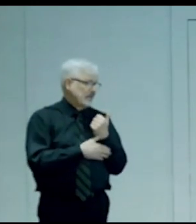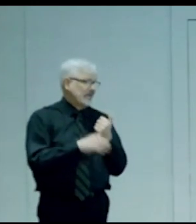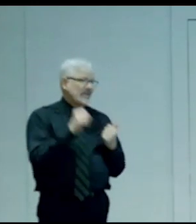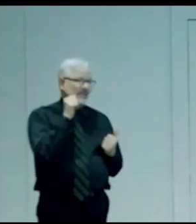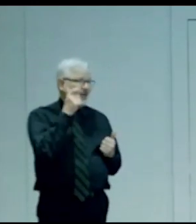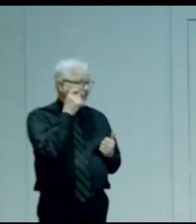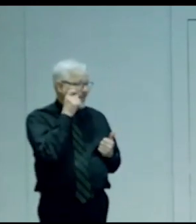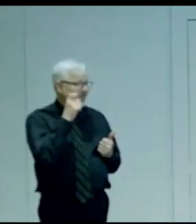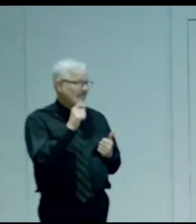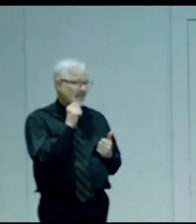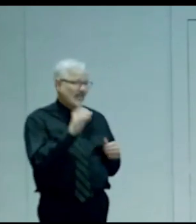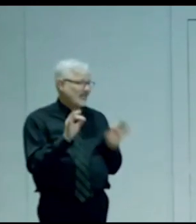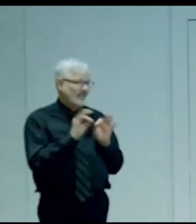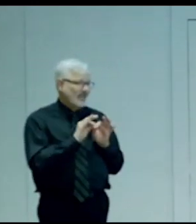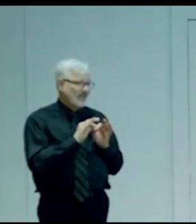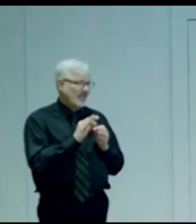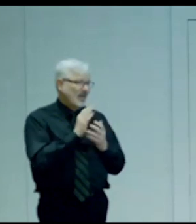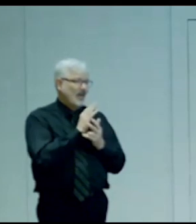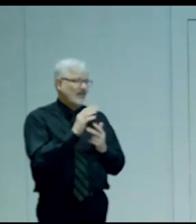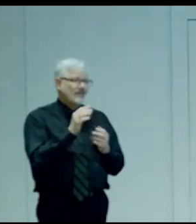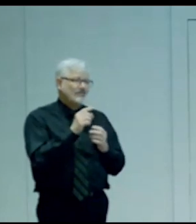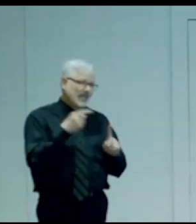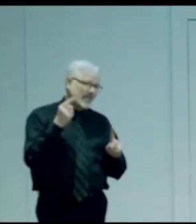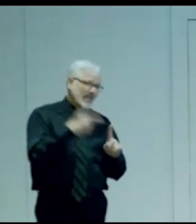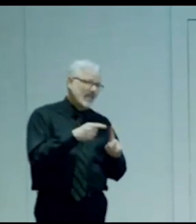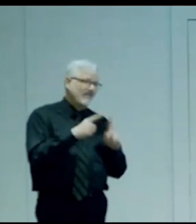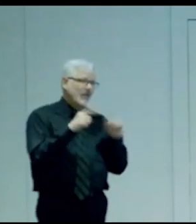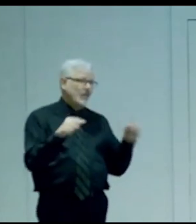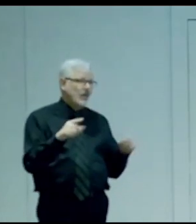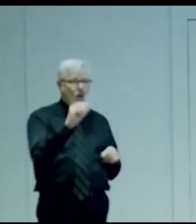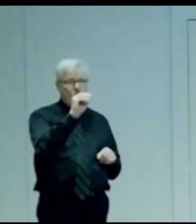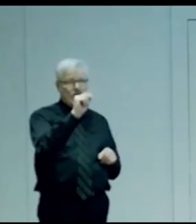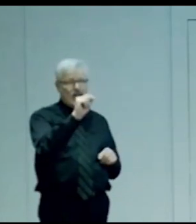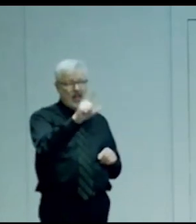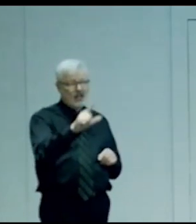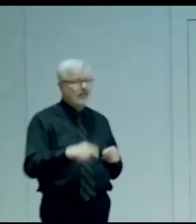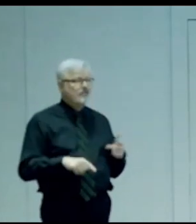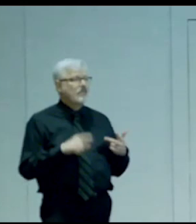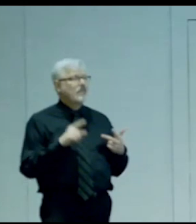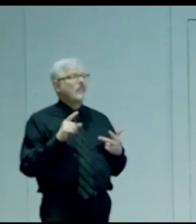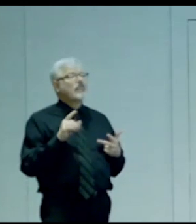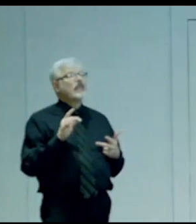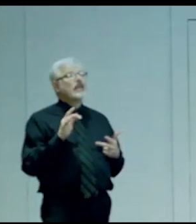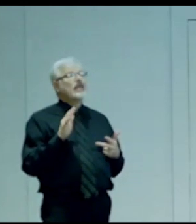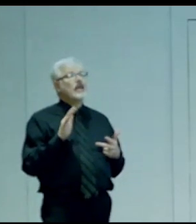is not significant on the key variable of OTL. If you do it when